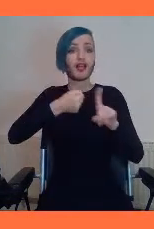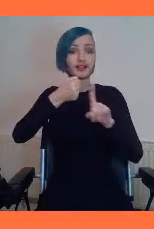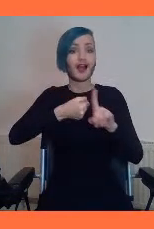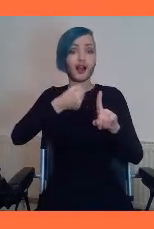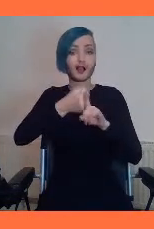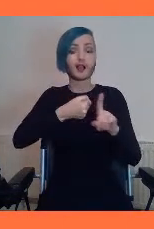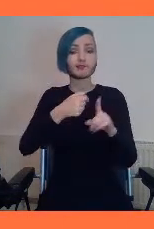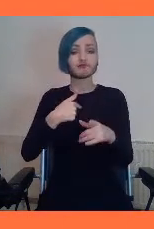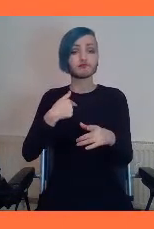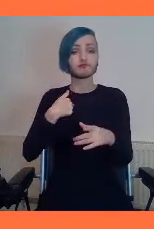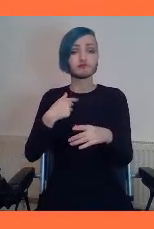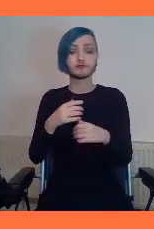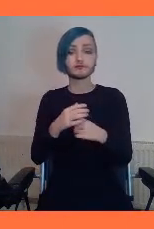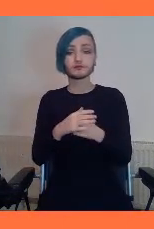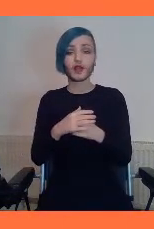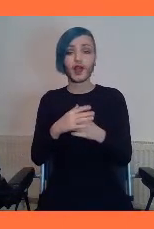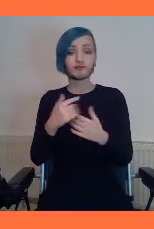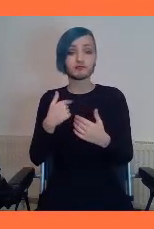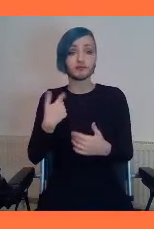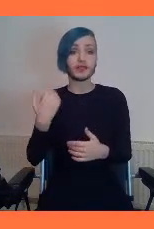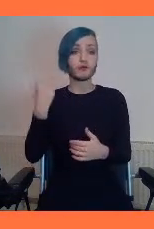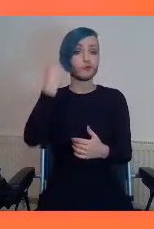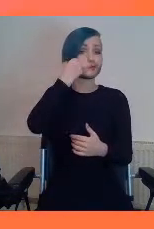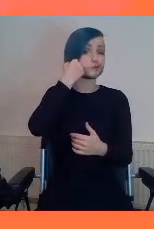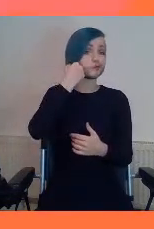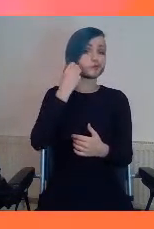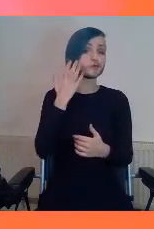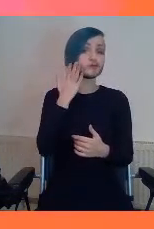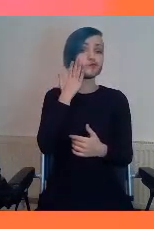my face several times.